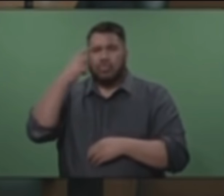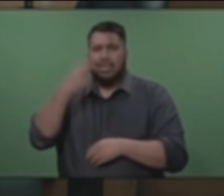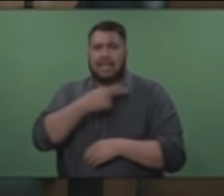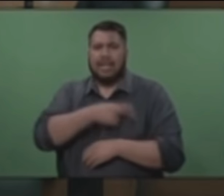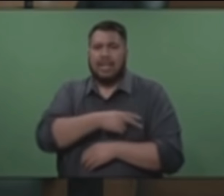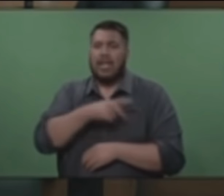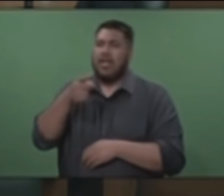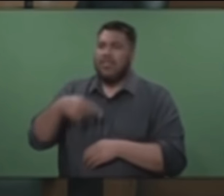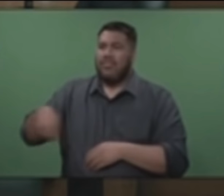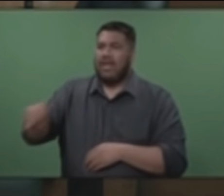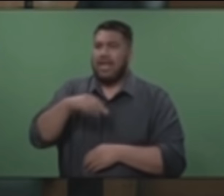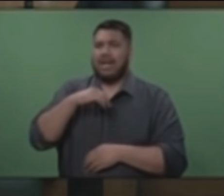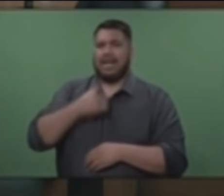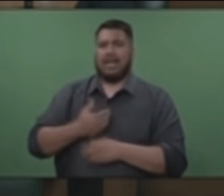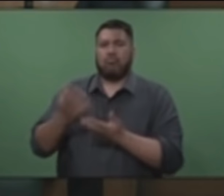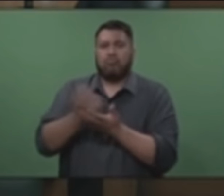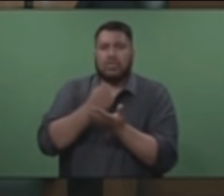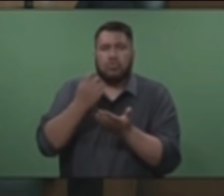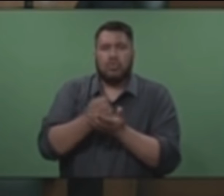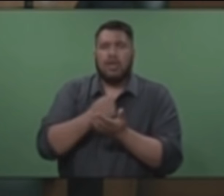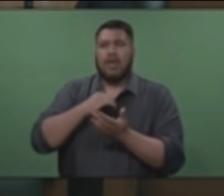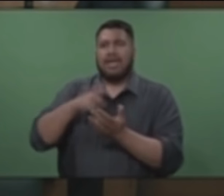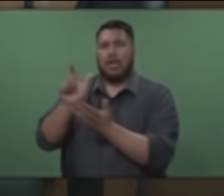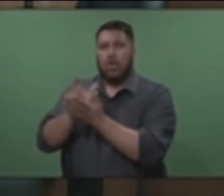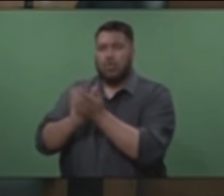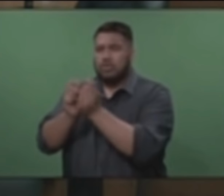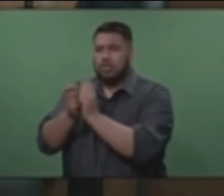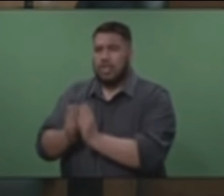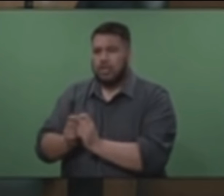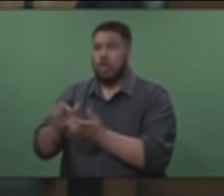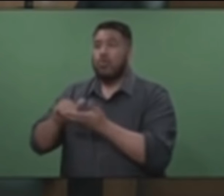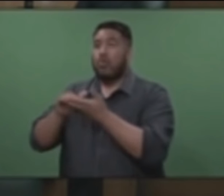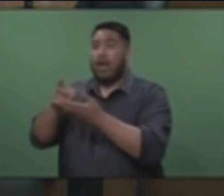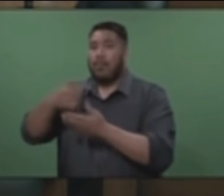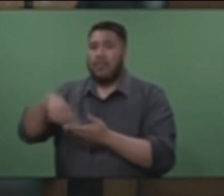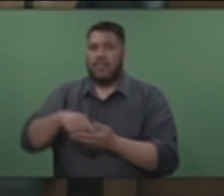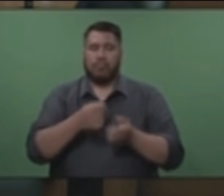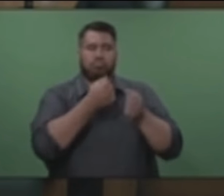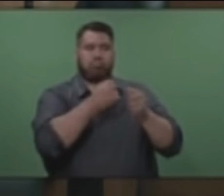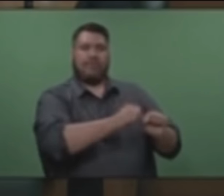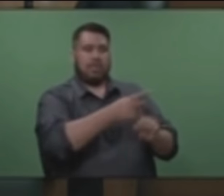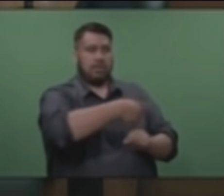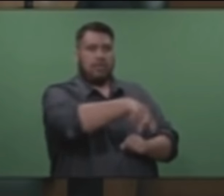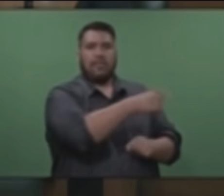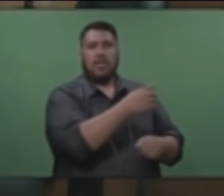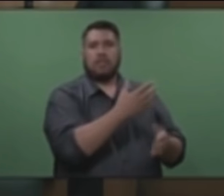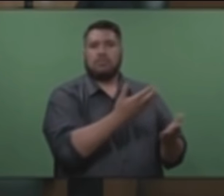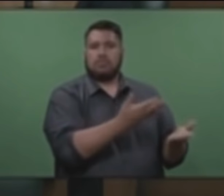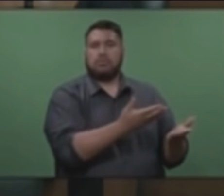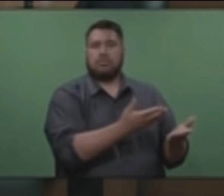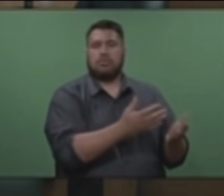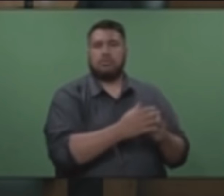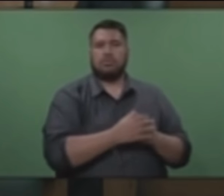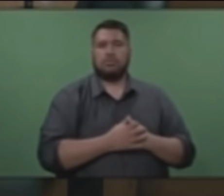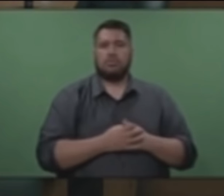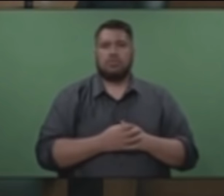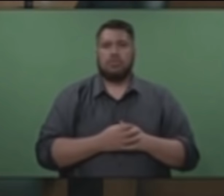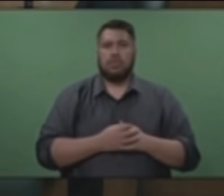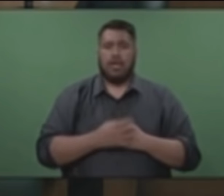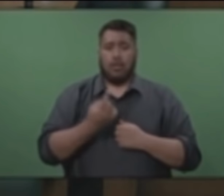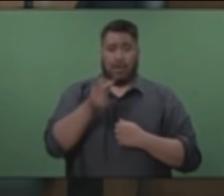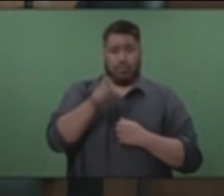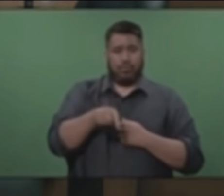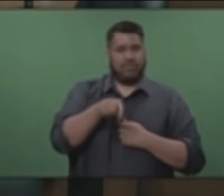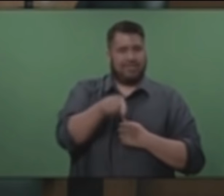out and prevent such acts? While these heinous acts were carried out by an individual, there